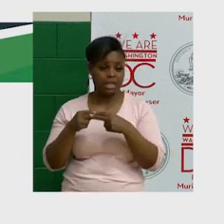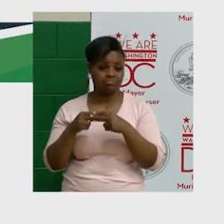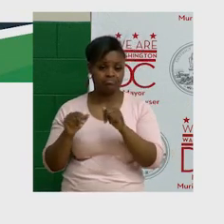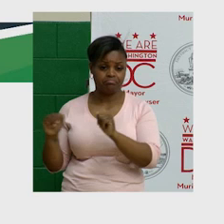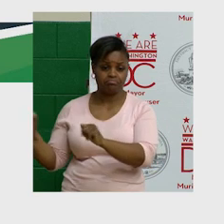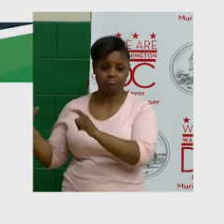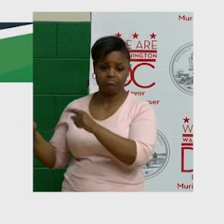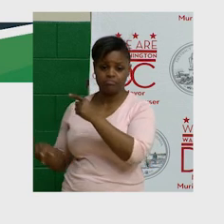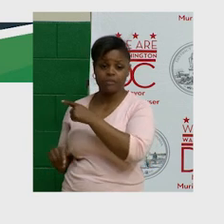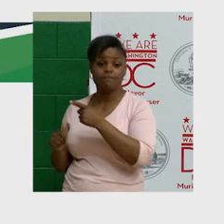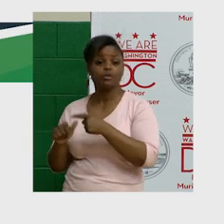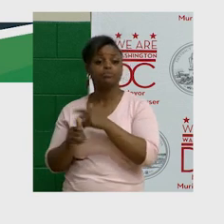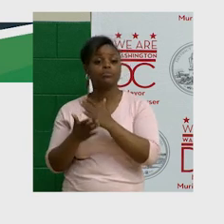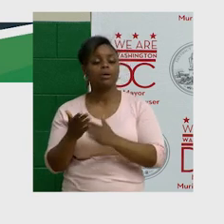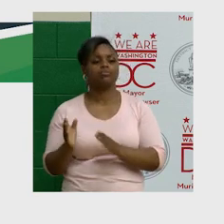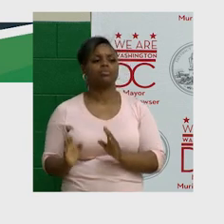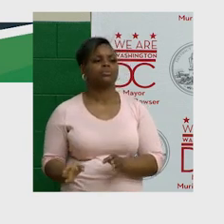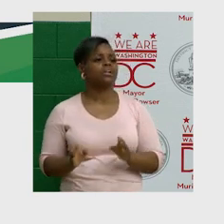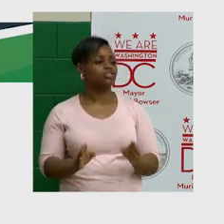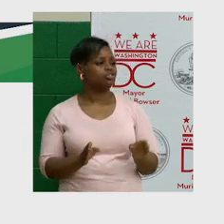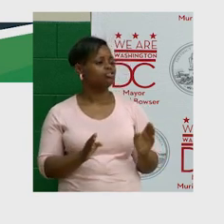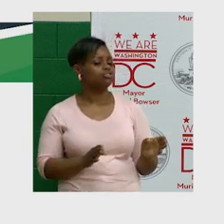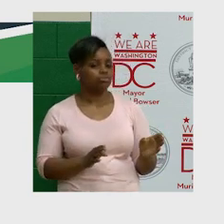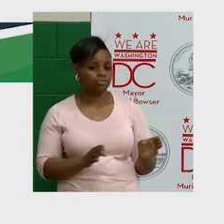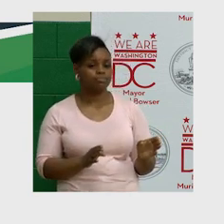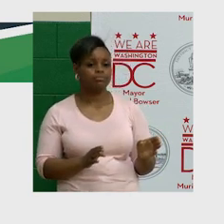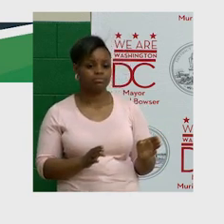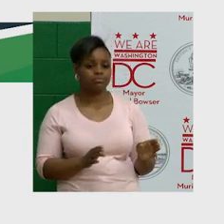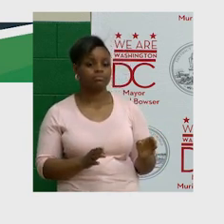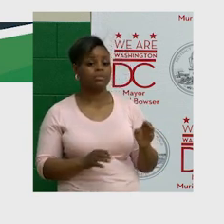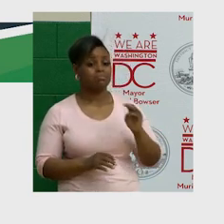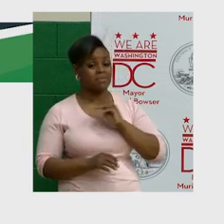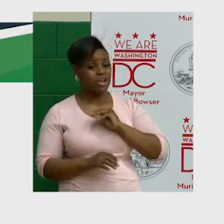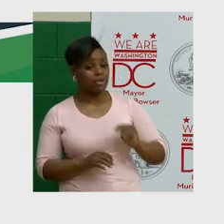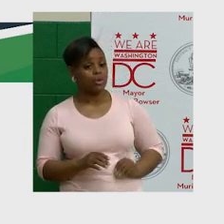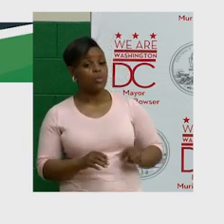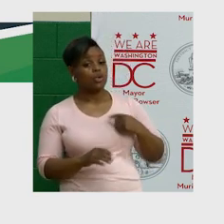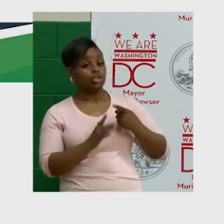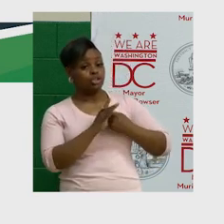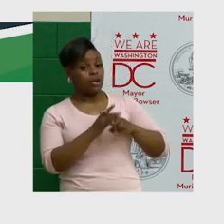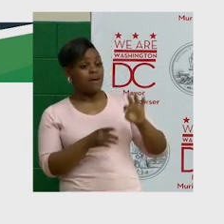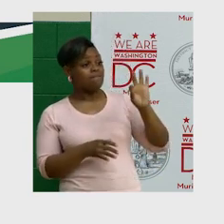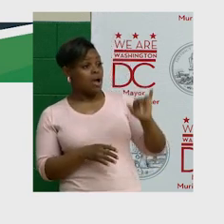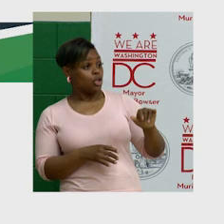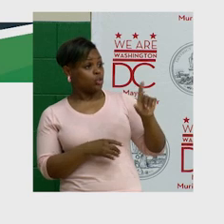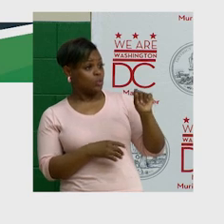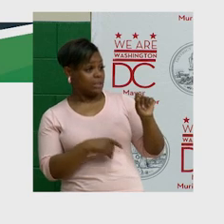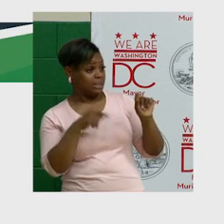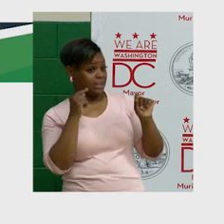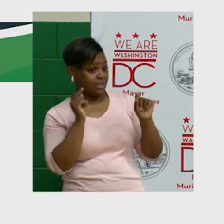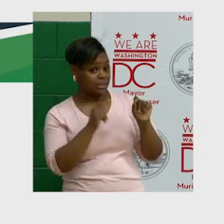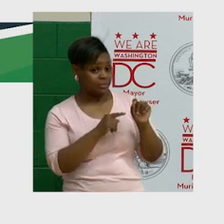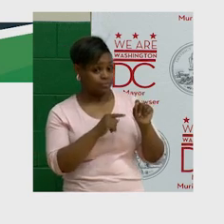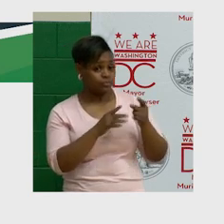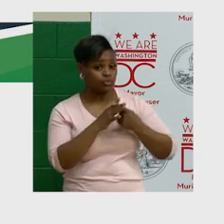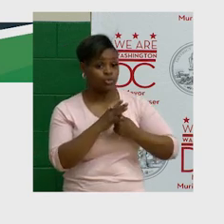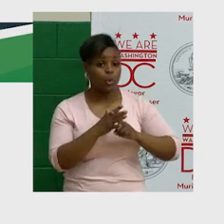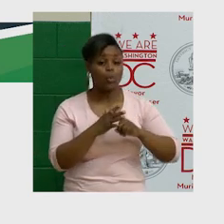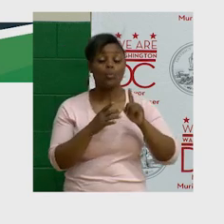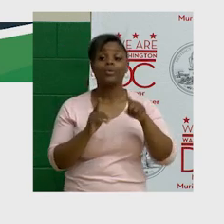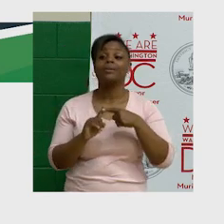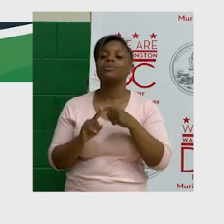of preparation. As the mayor mentioned, we start our process for the FY20 budget in November